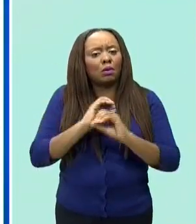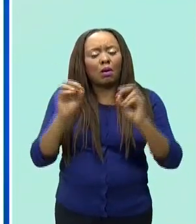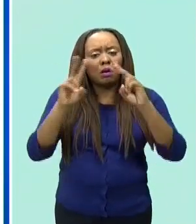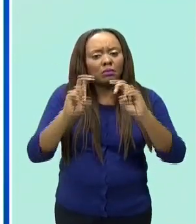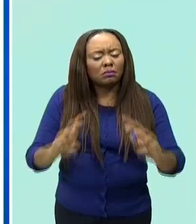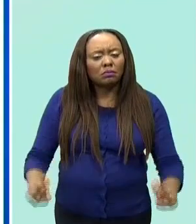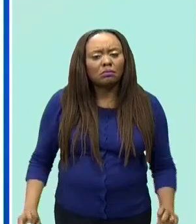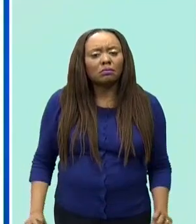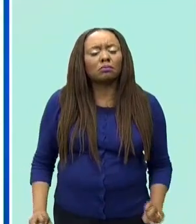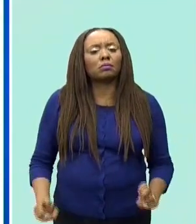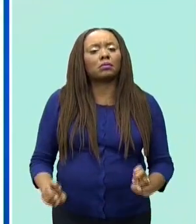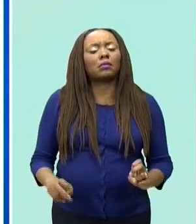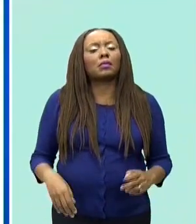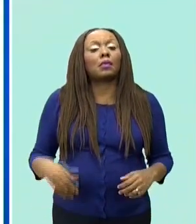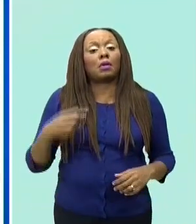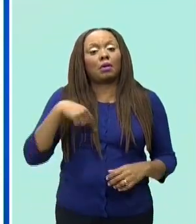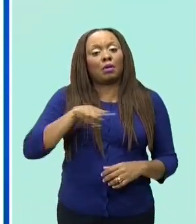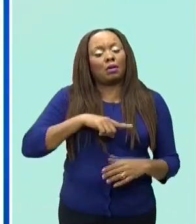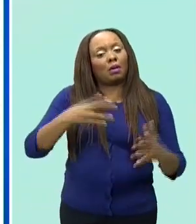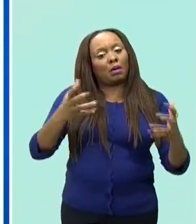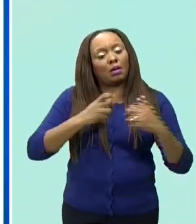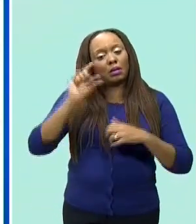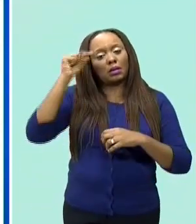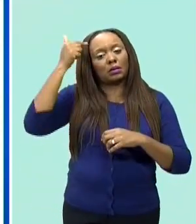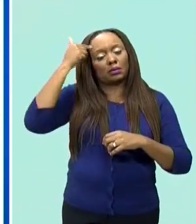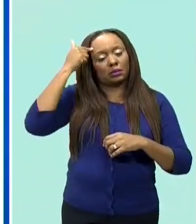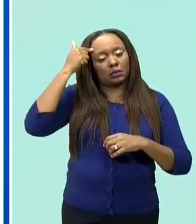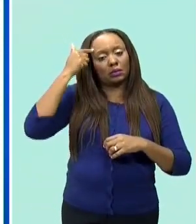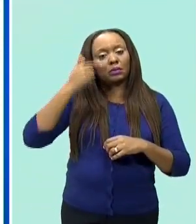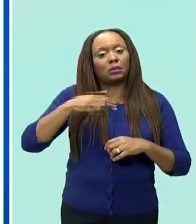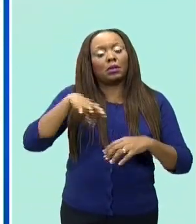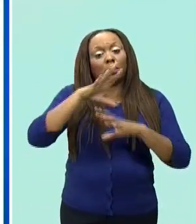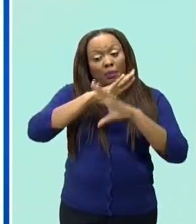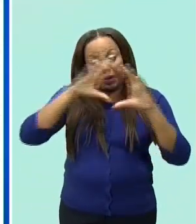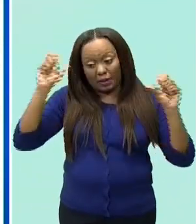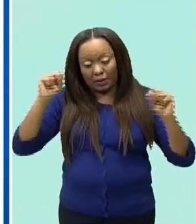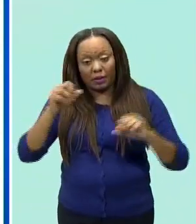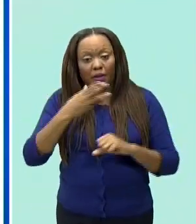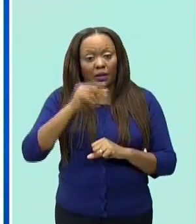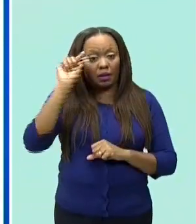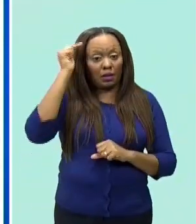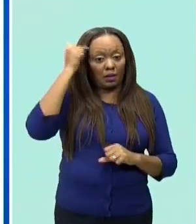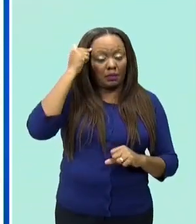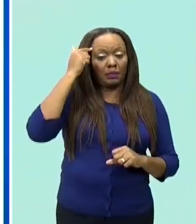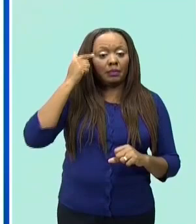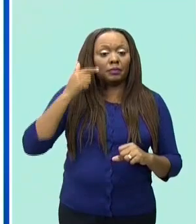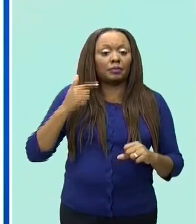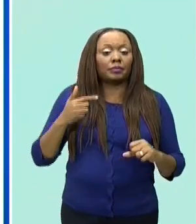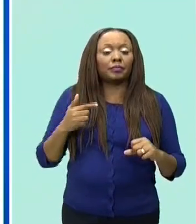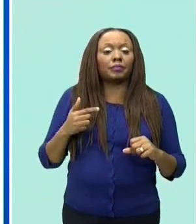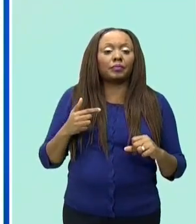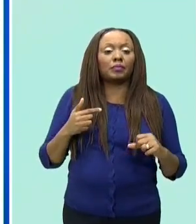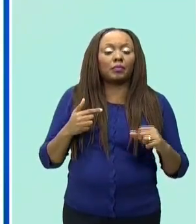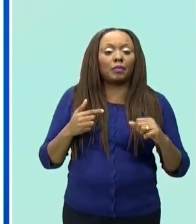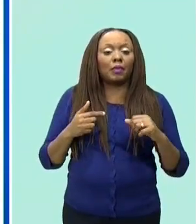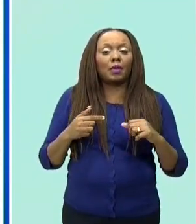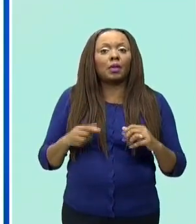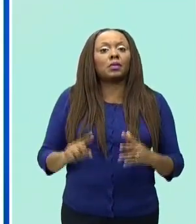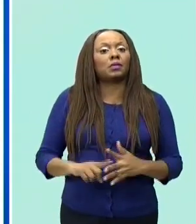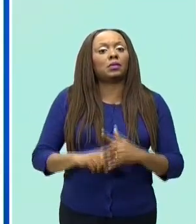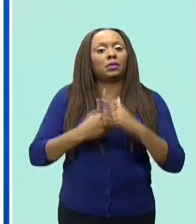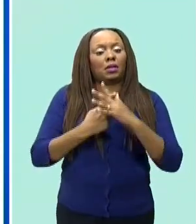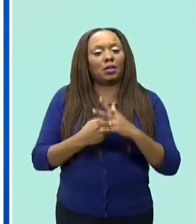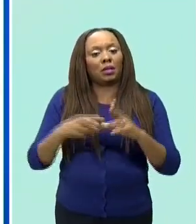we're doing, we're asking the government, the president and government, to immediately open